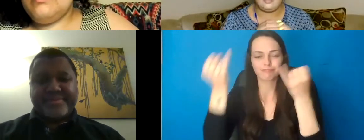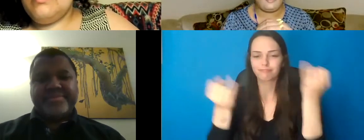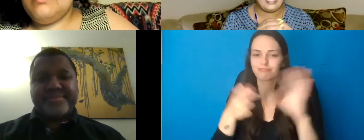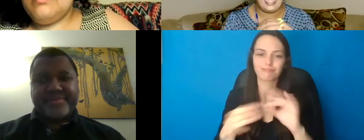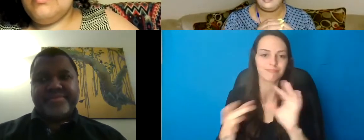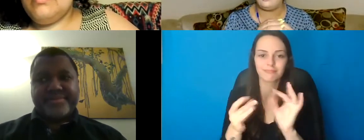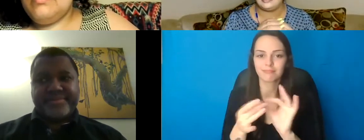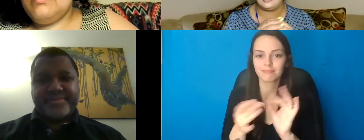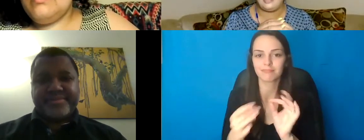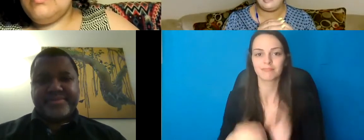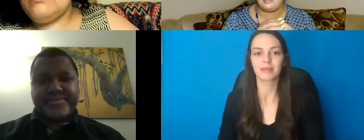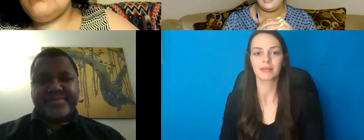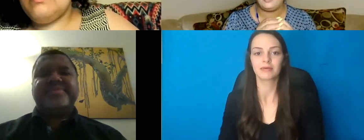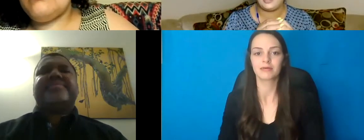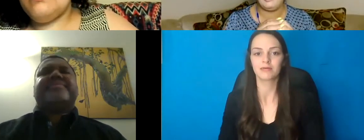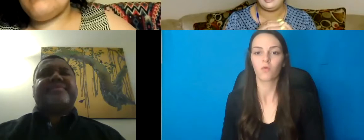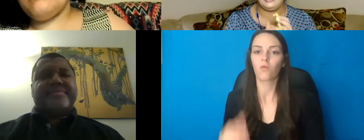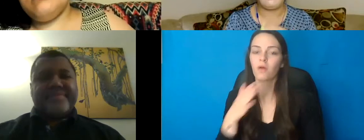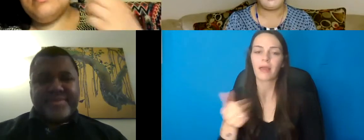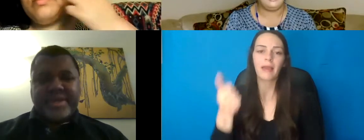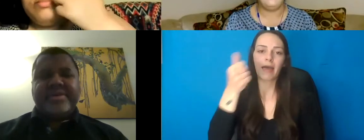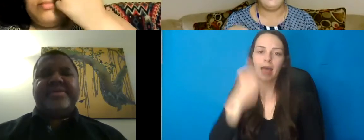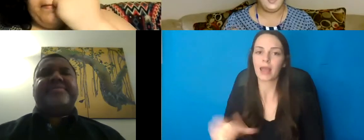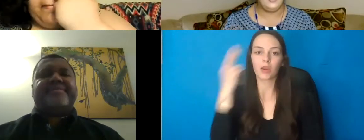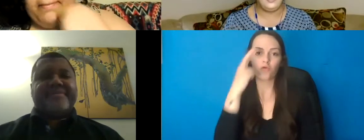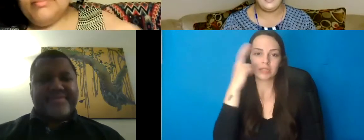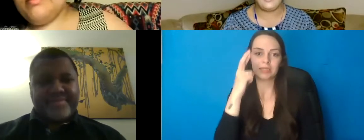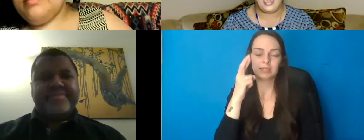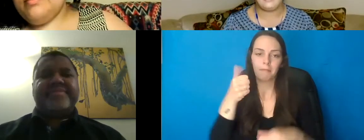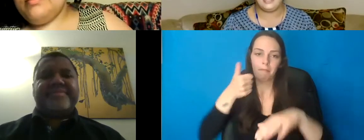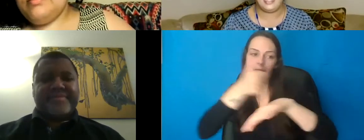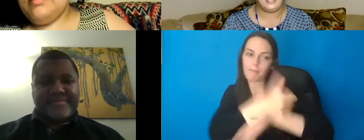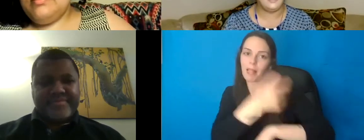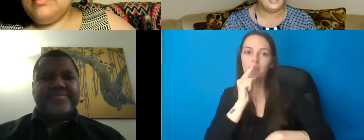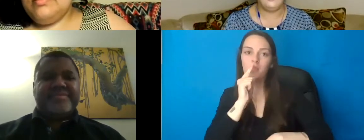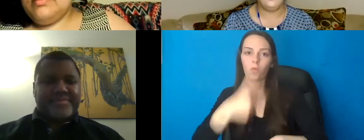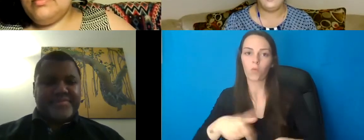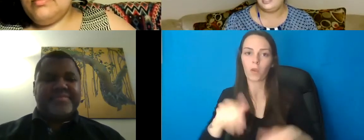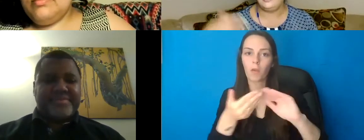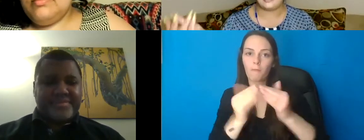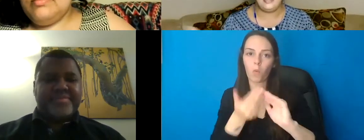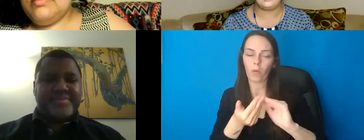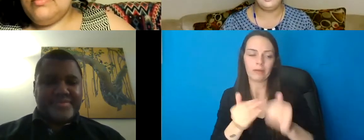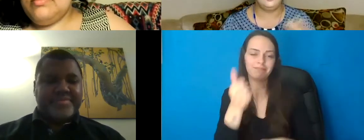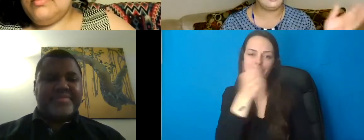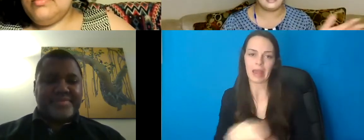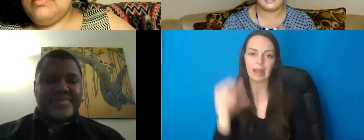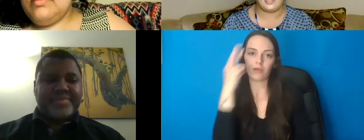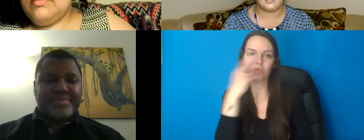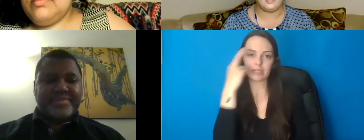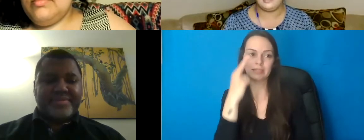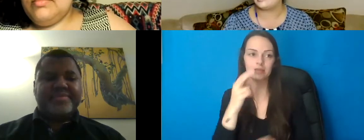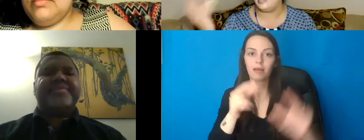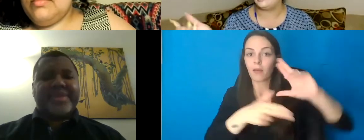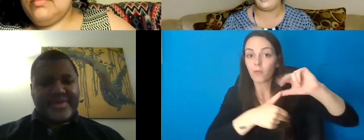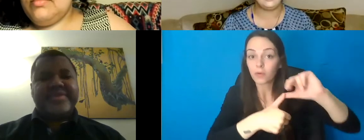they'll find any reason to blame it on the queer community for everything. The sky is blue, it's because of the queer